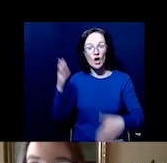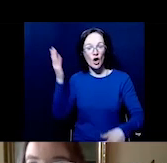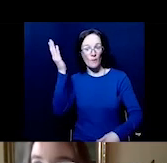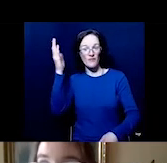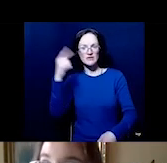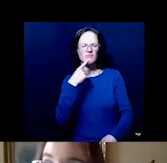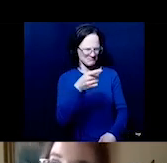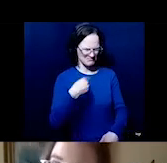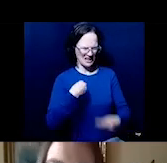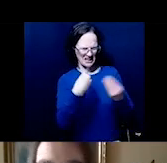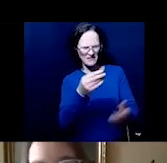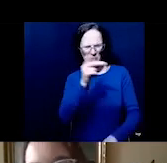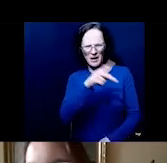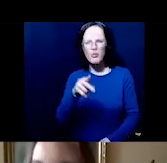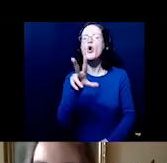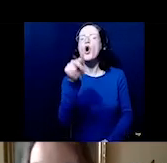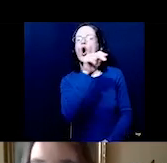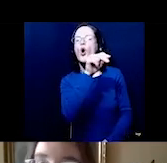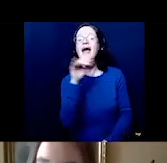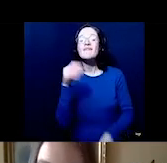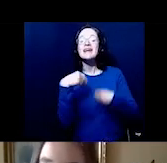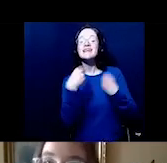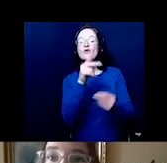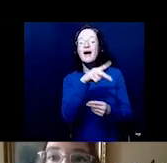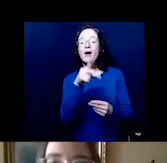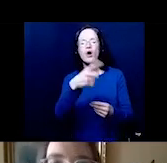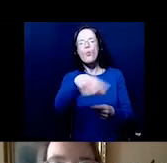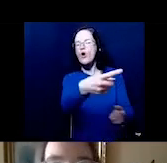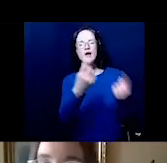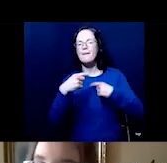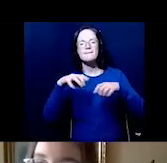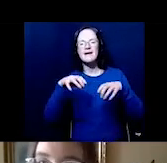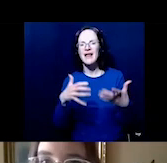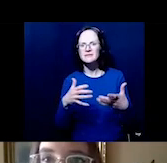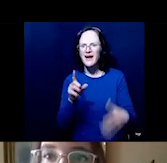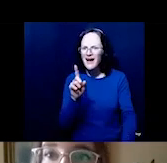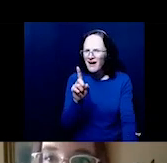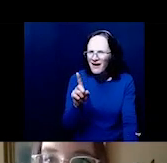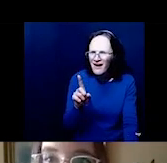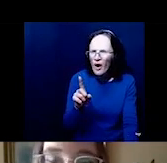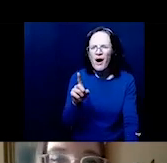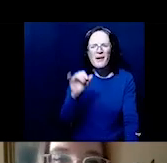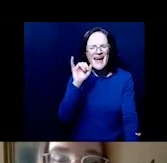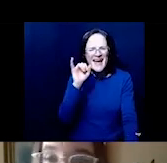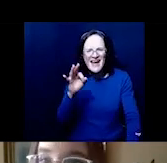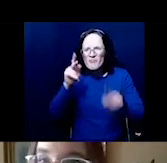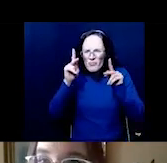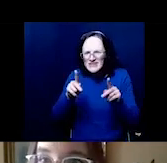up. And if I give the PowerPoints, nobody's going to come to my class. But what about the person who needs their